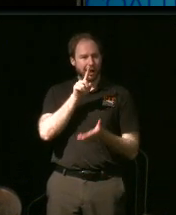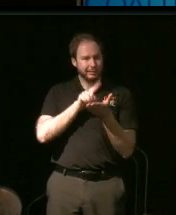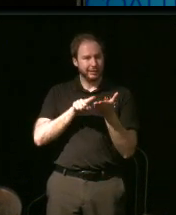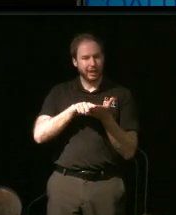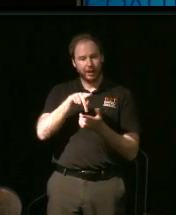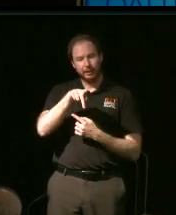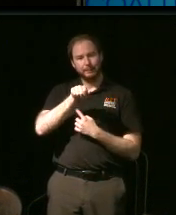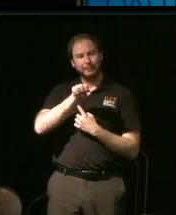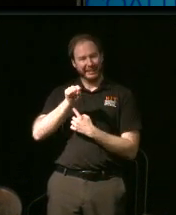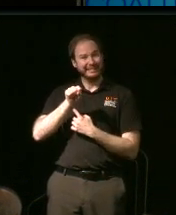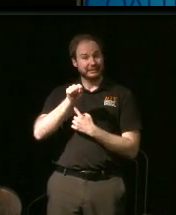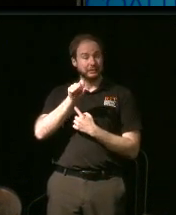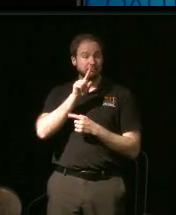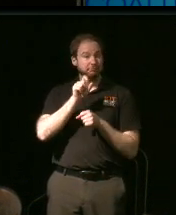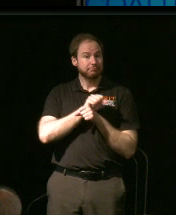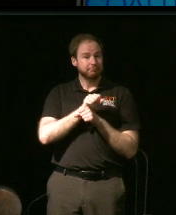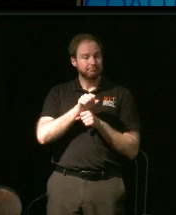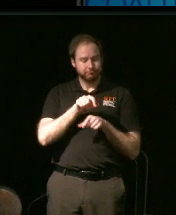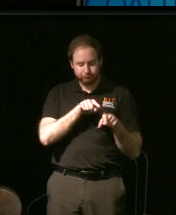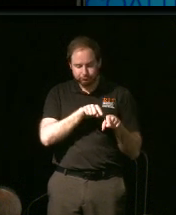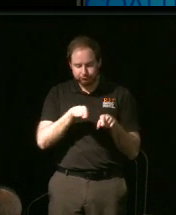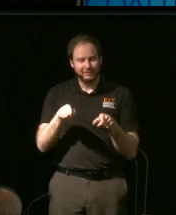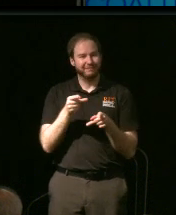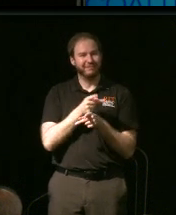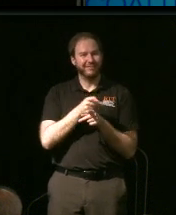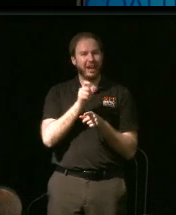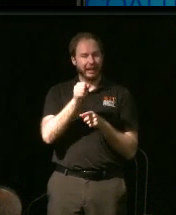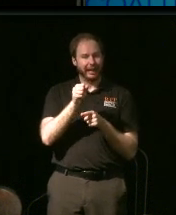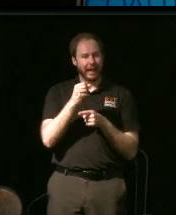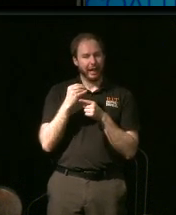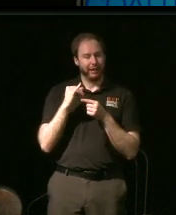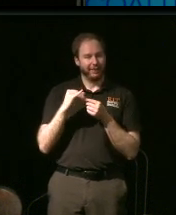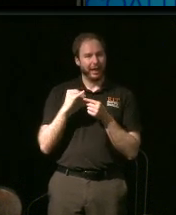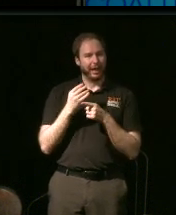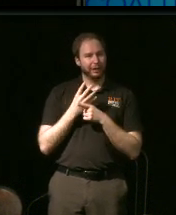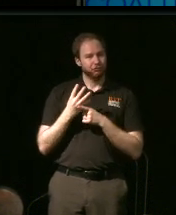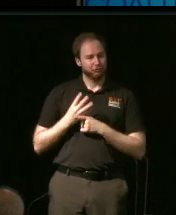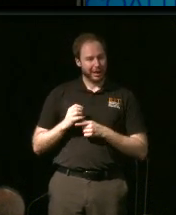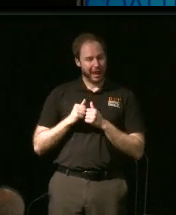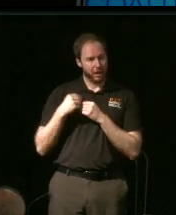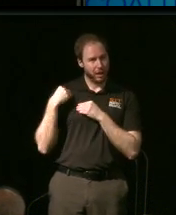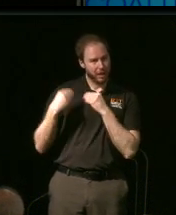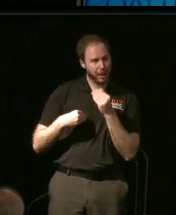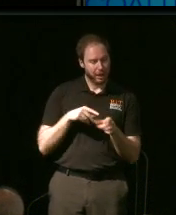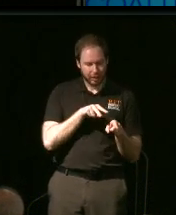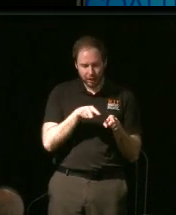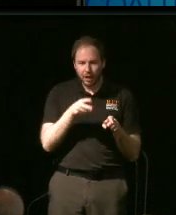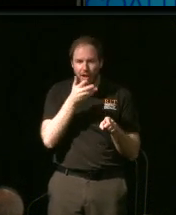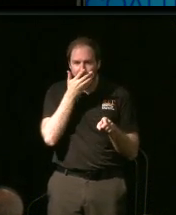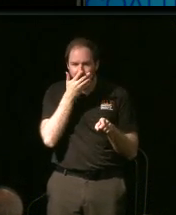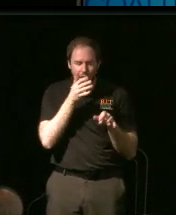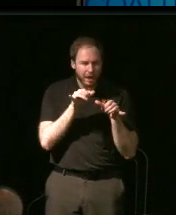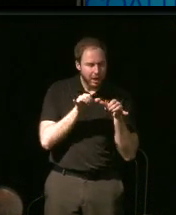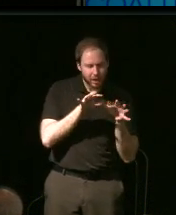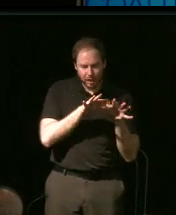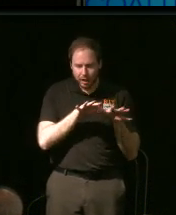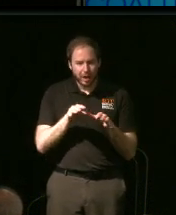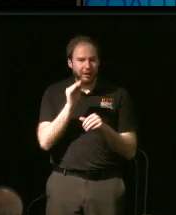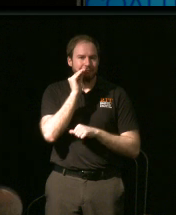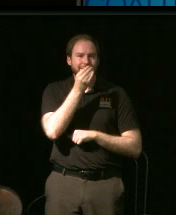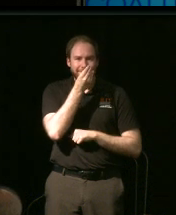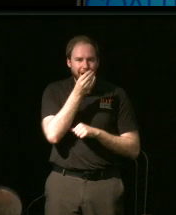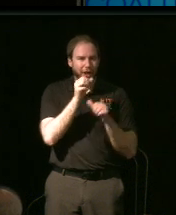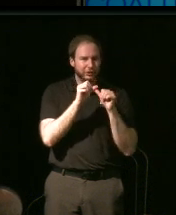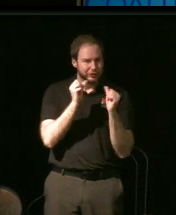and he figured out that there was a genetic way that traits were handed down. He looked at color and flower shape